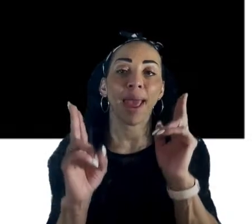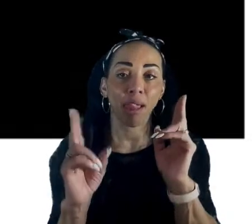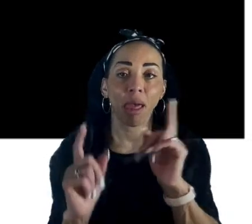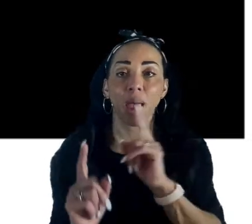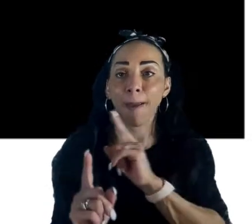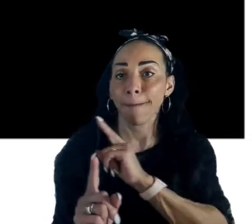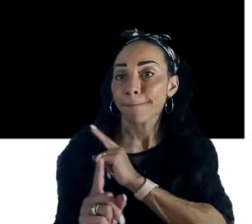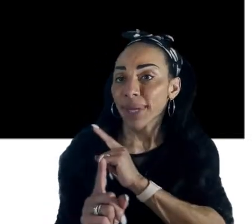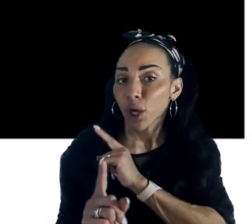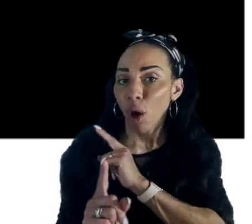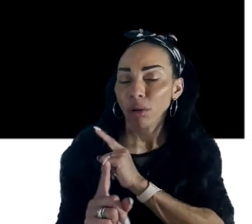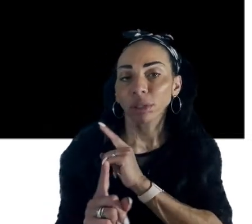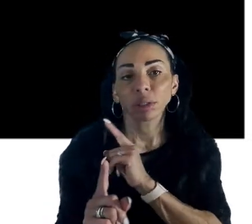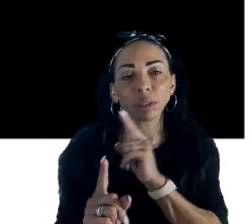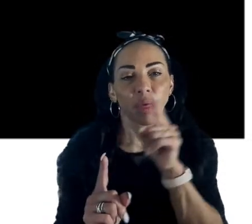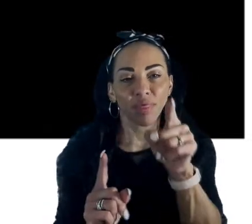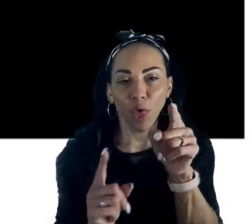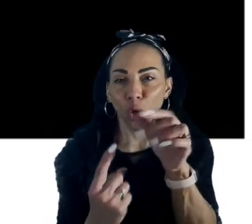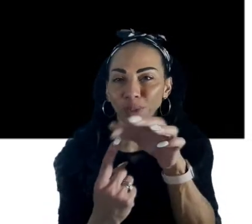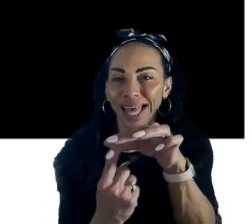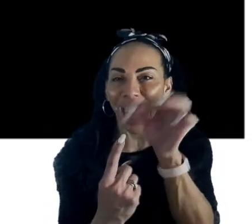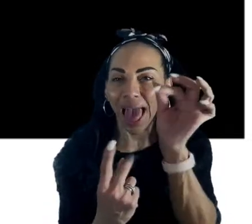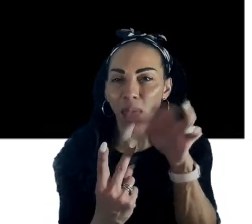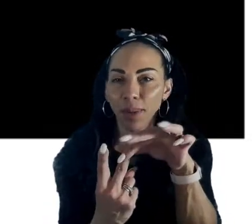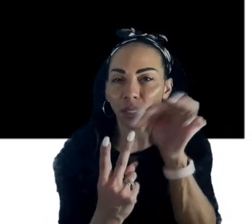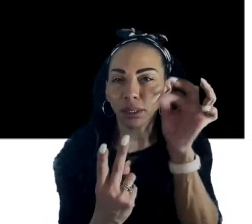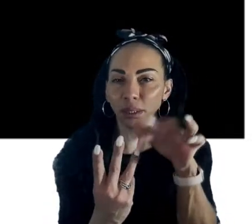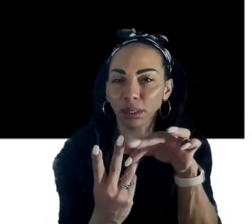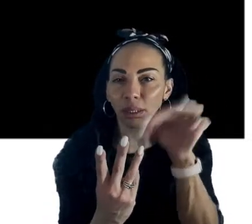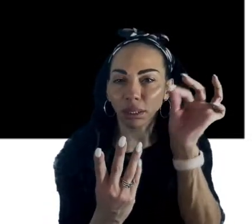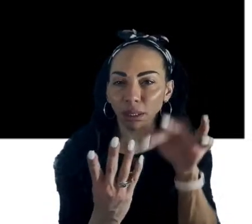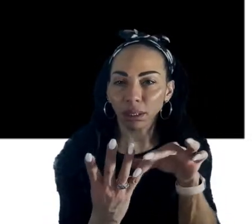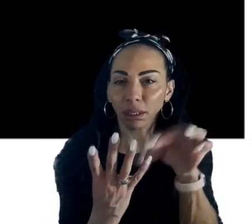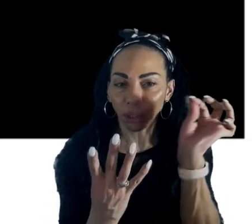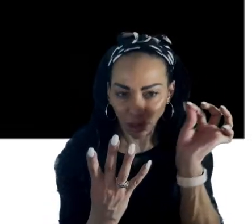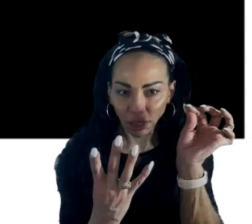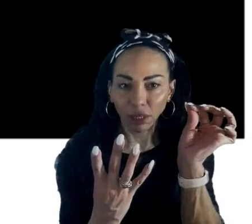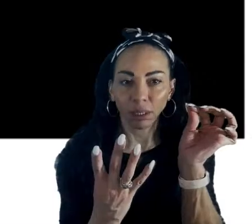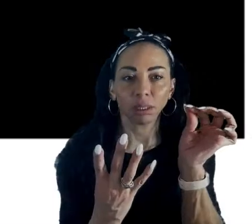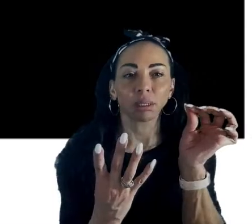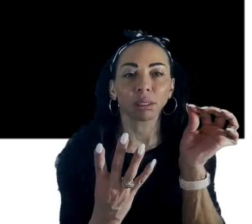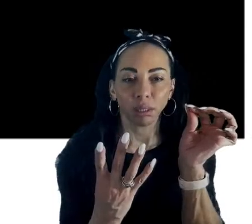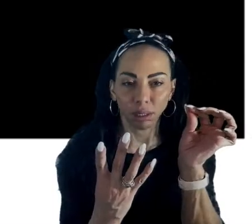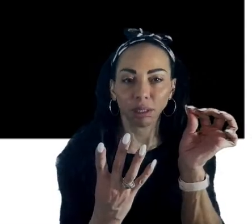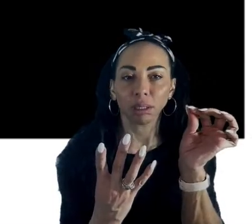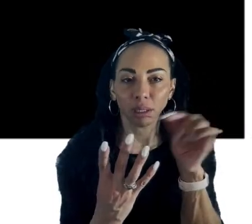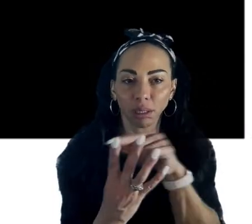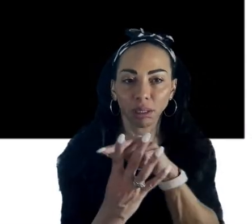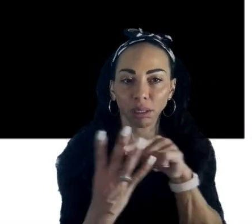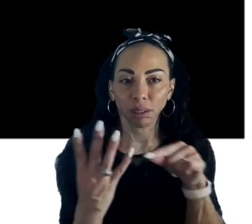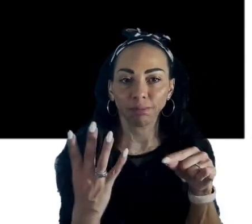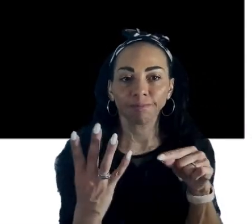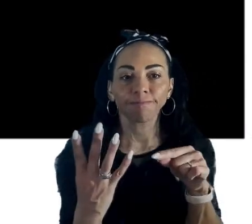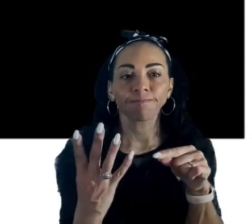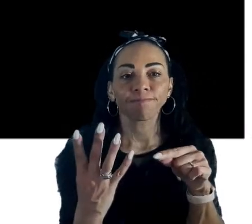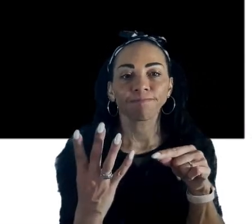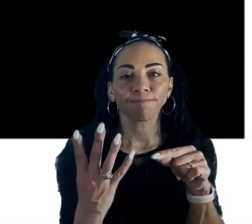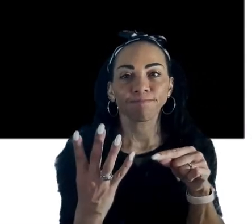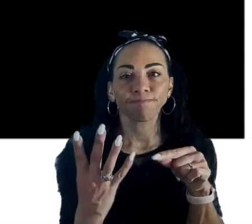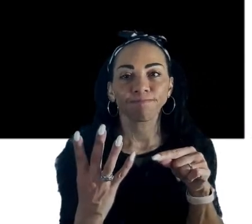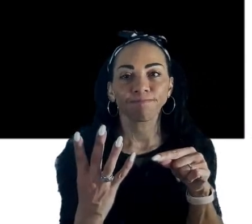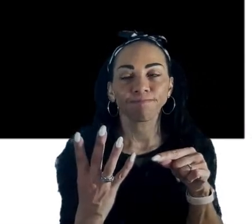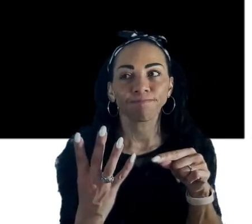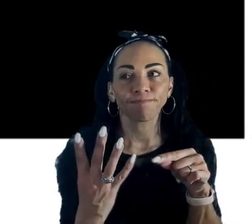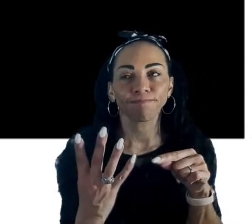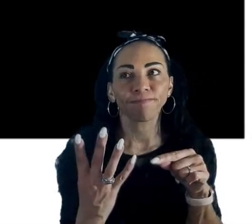all the elements bringing it together. It felt like a way that I often work with, that I'm